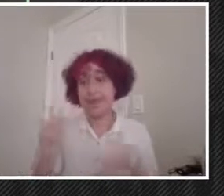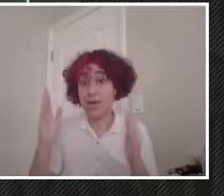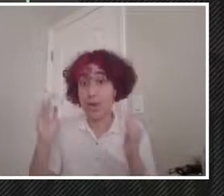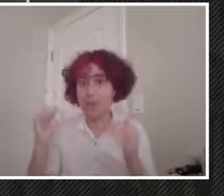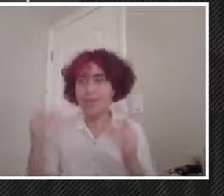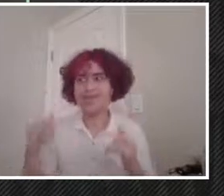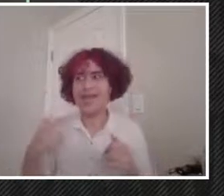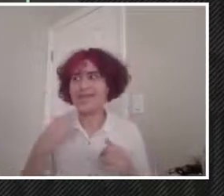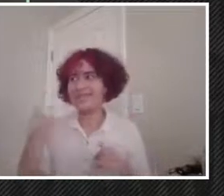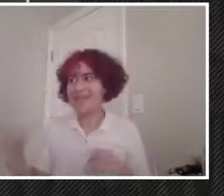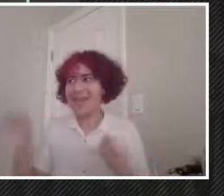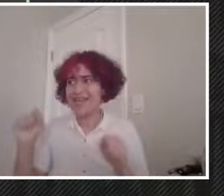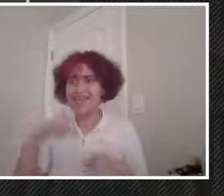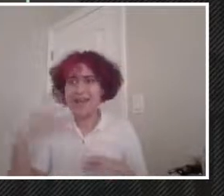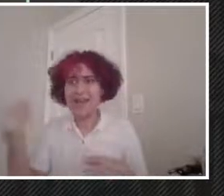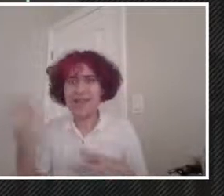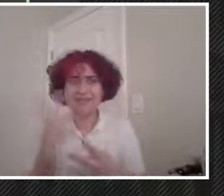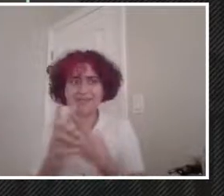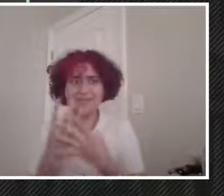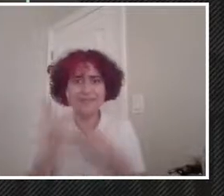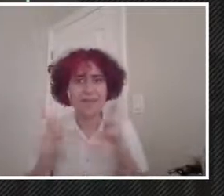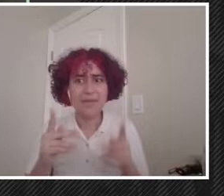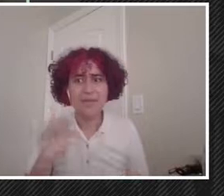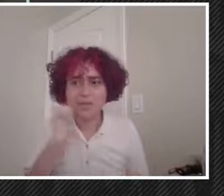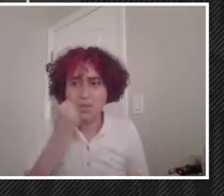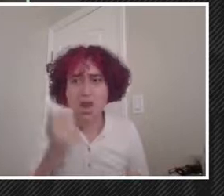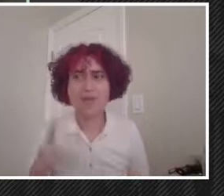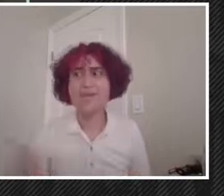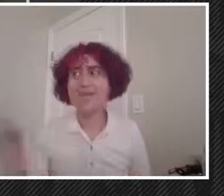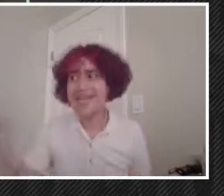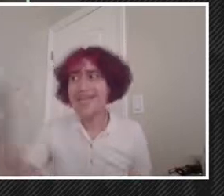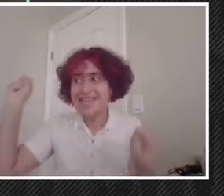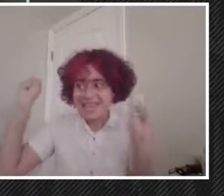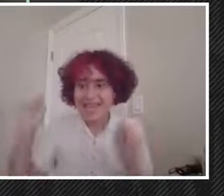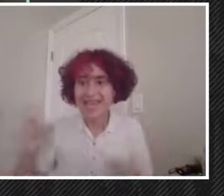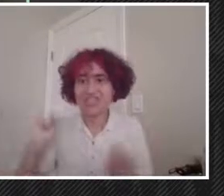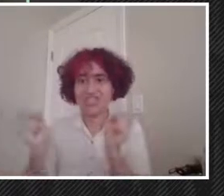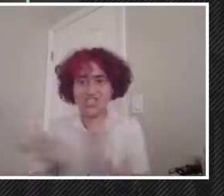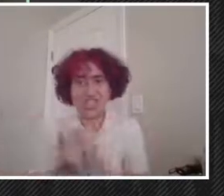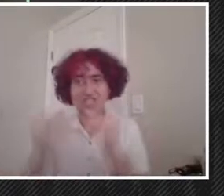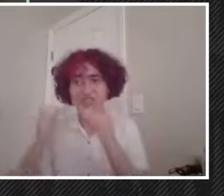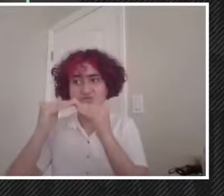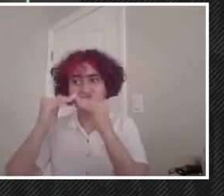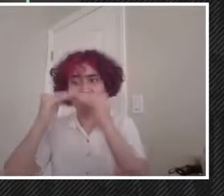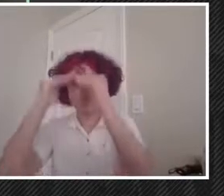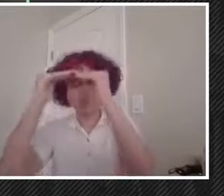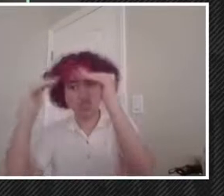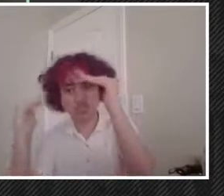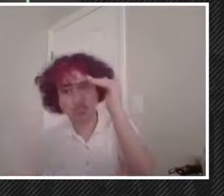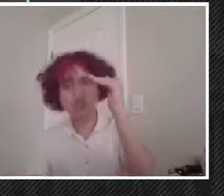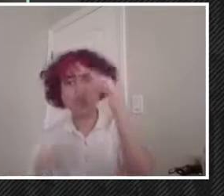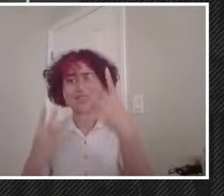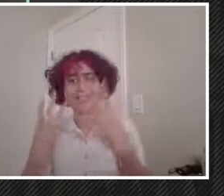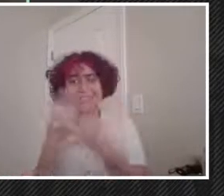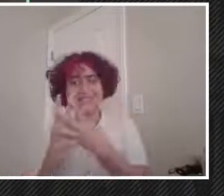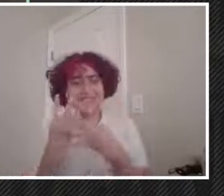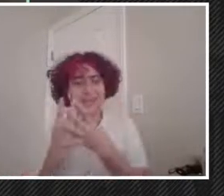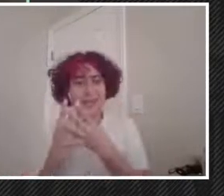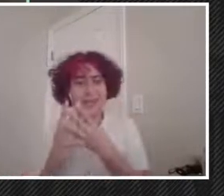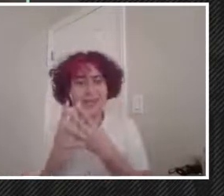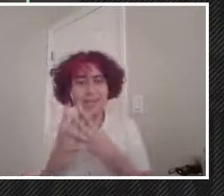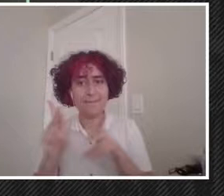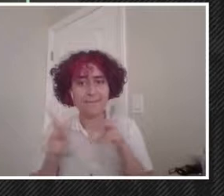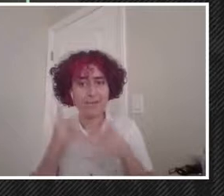stroke of a pen, he can dramatically reduce the federal prison population. And so I know